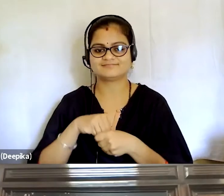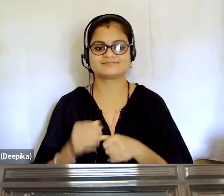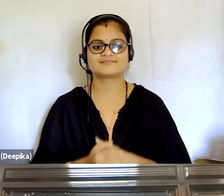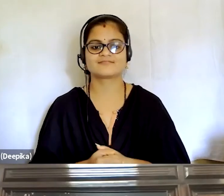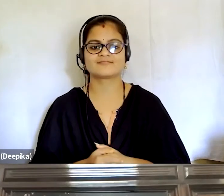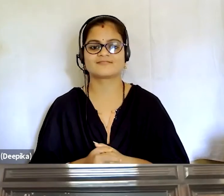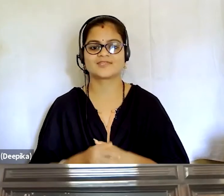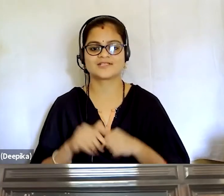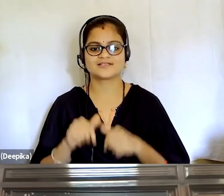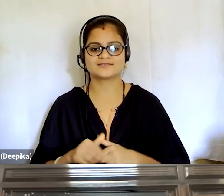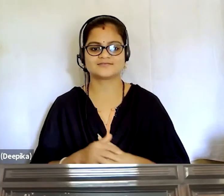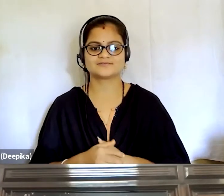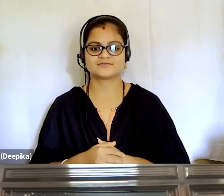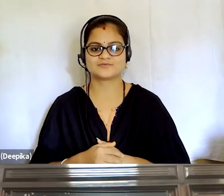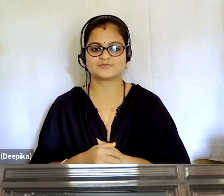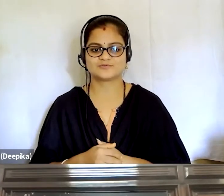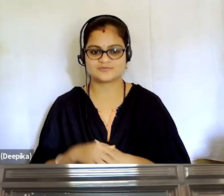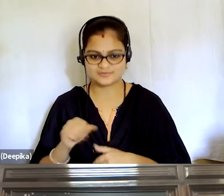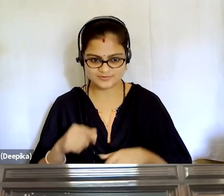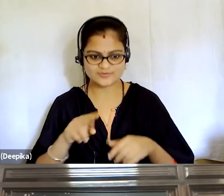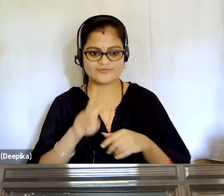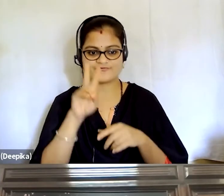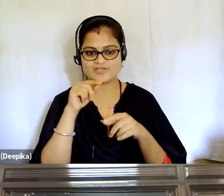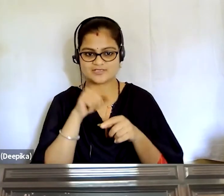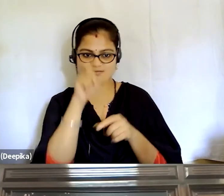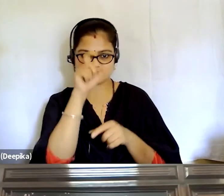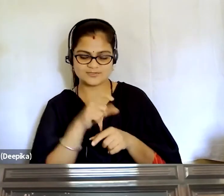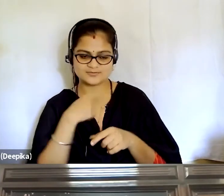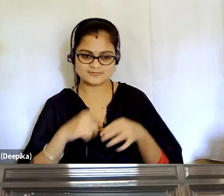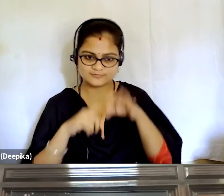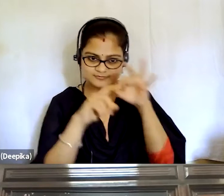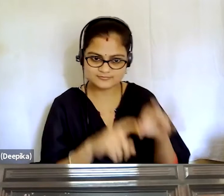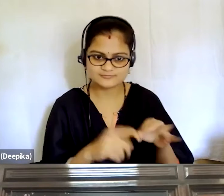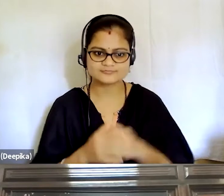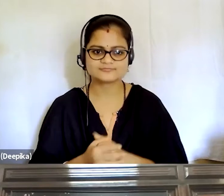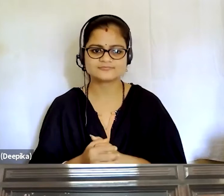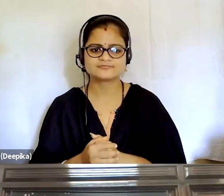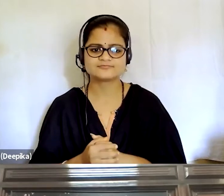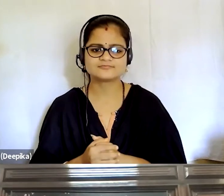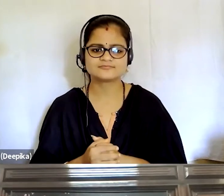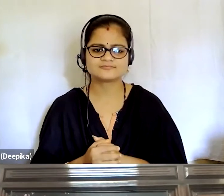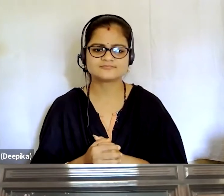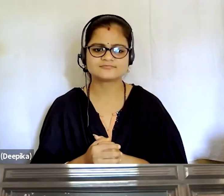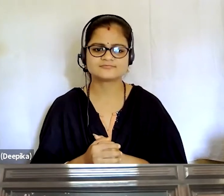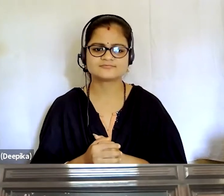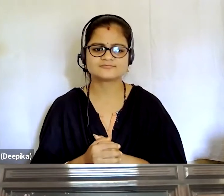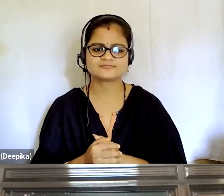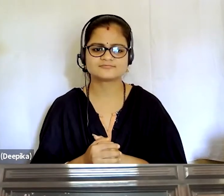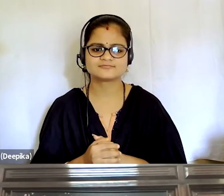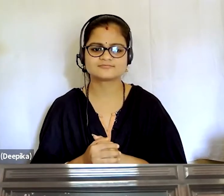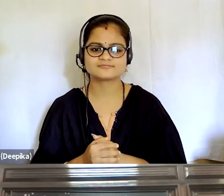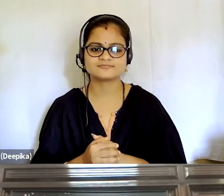to start by asking you, Venkat, Yeah. you run many businesses. Mhm. What was different about